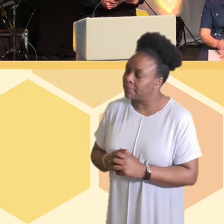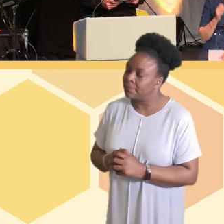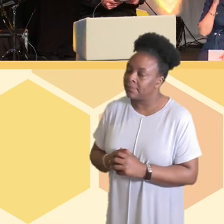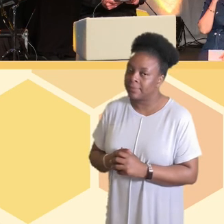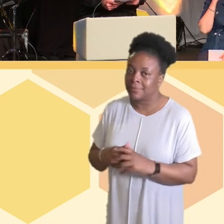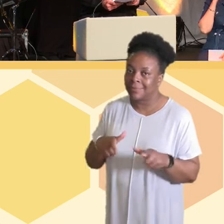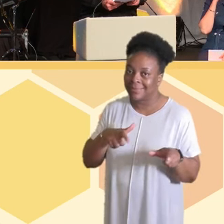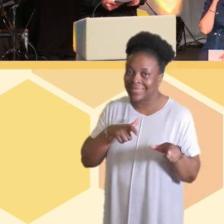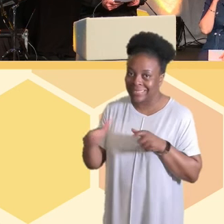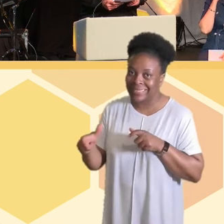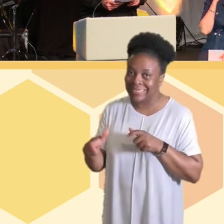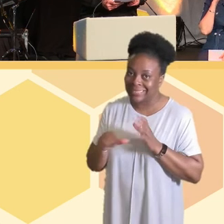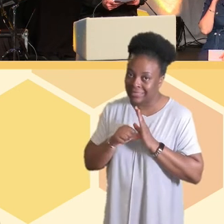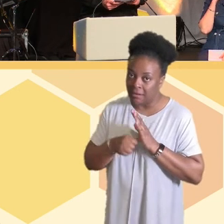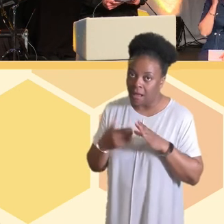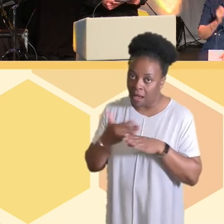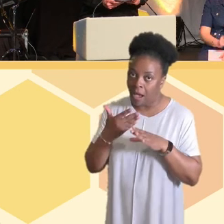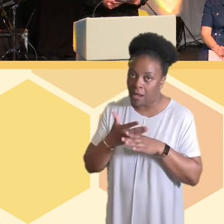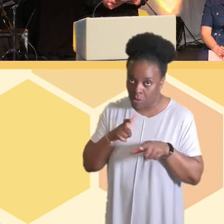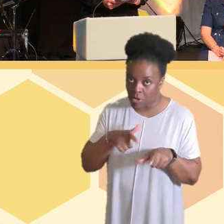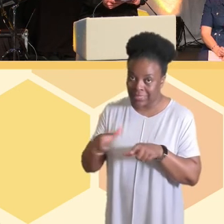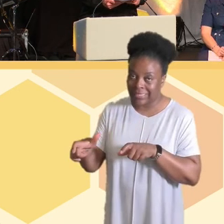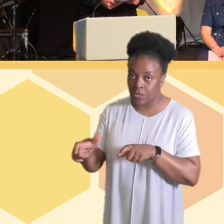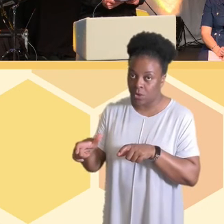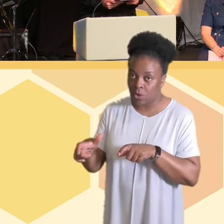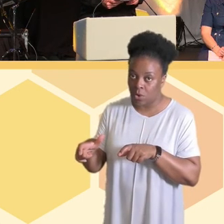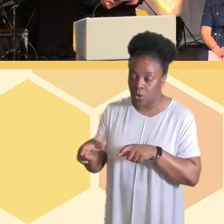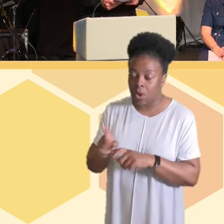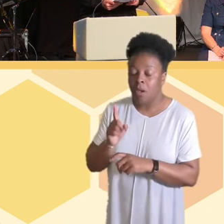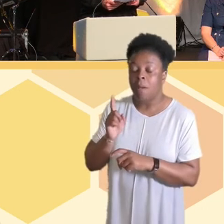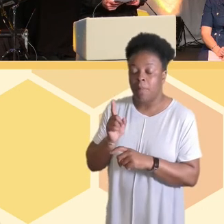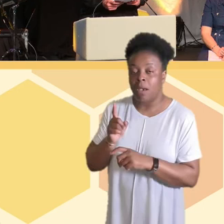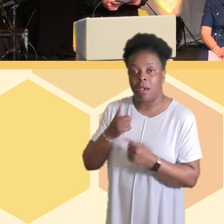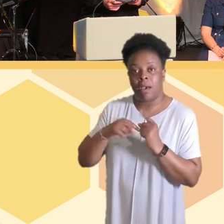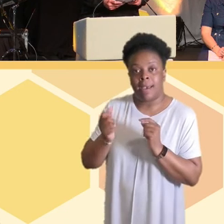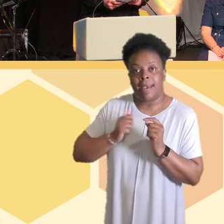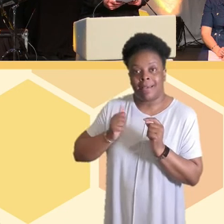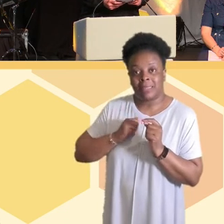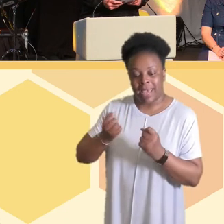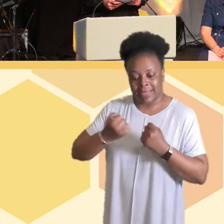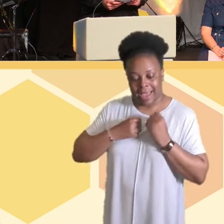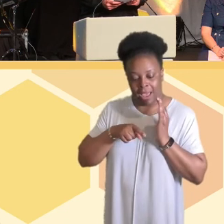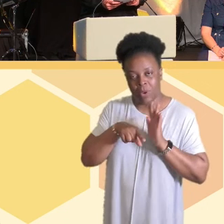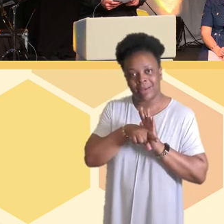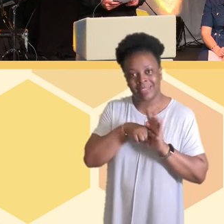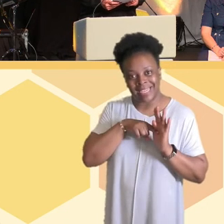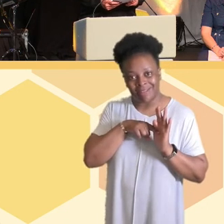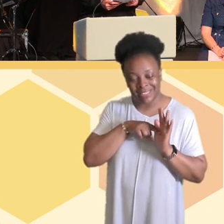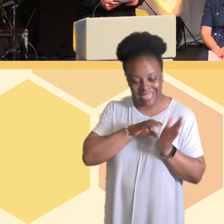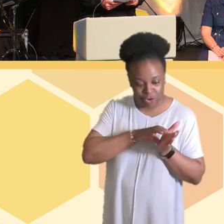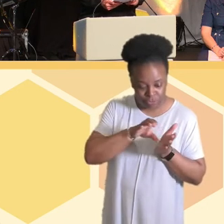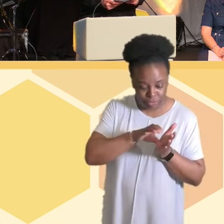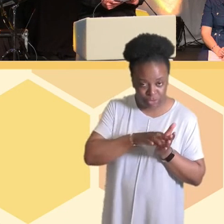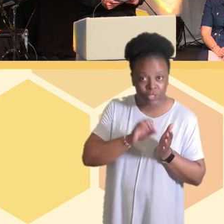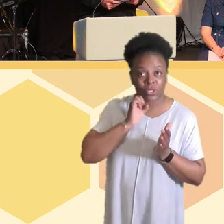a lot of work to do before we can reach buyout, but we are expecting that deficit contributions can cease well